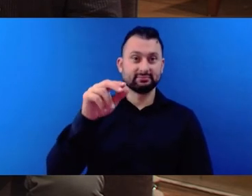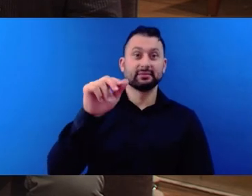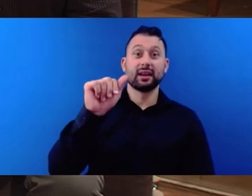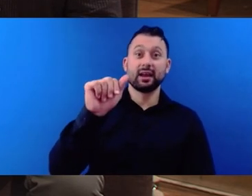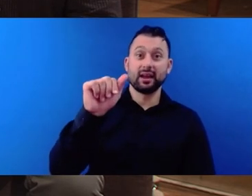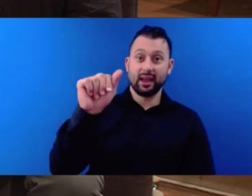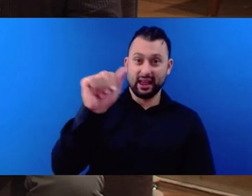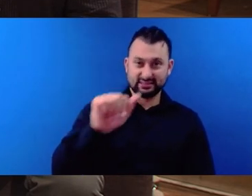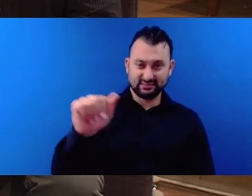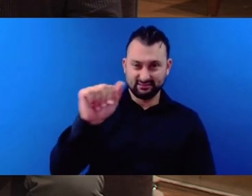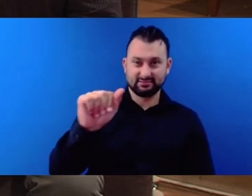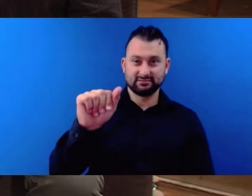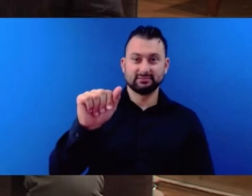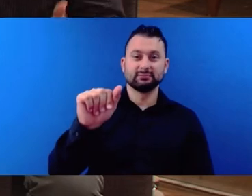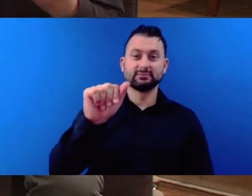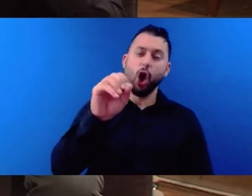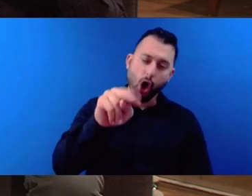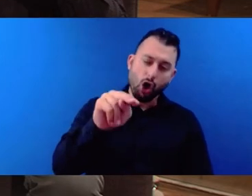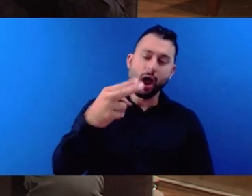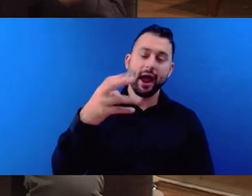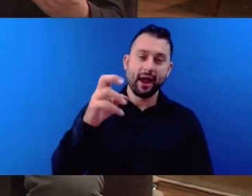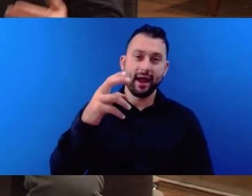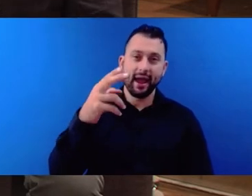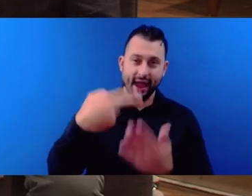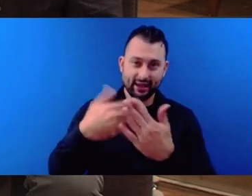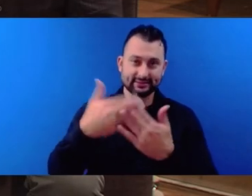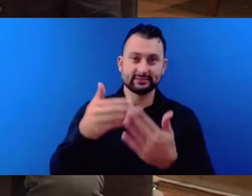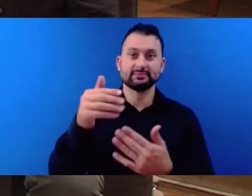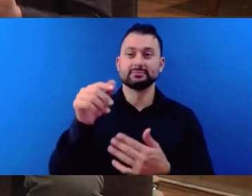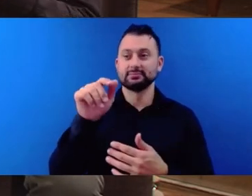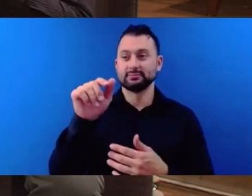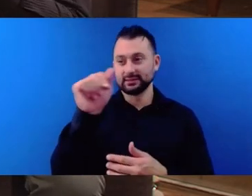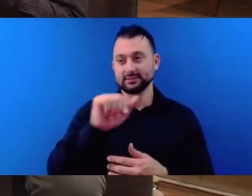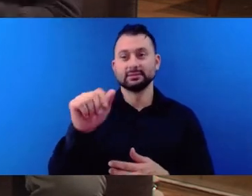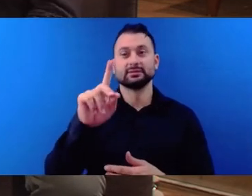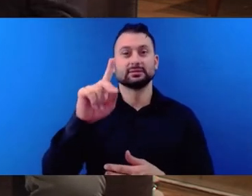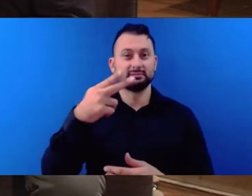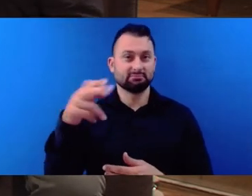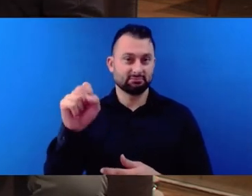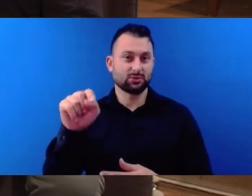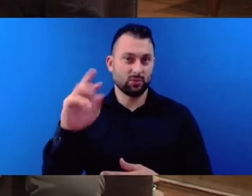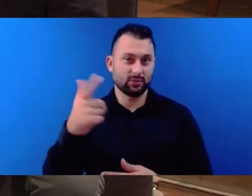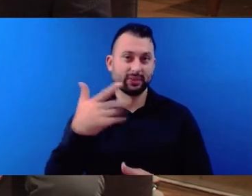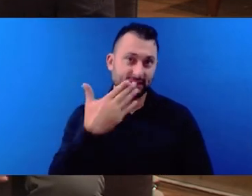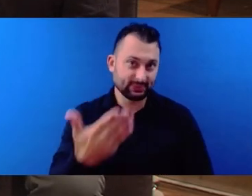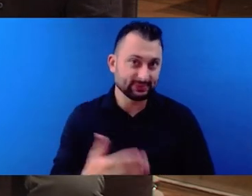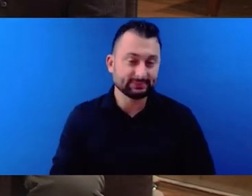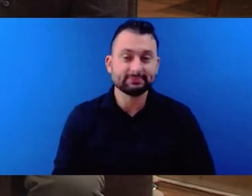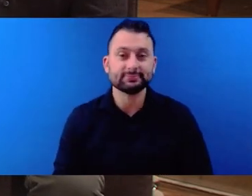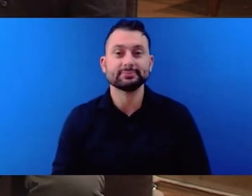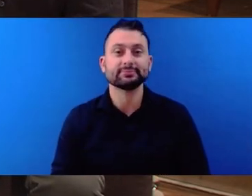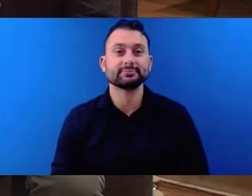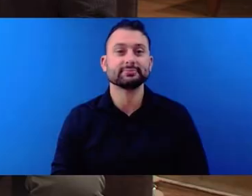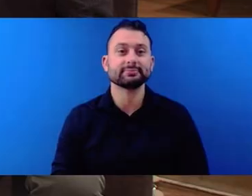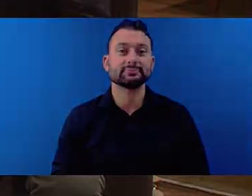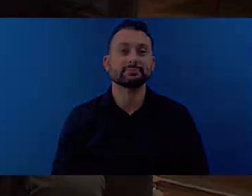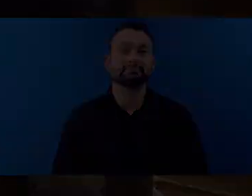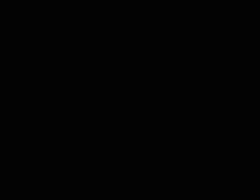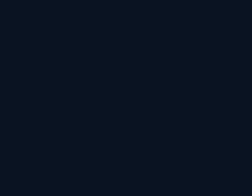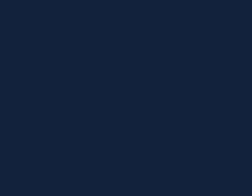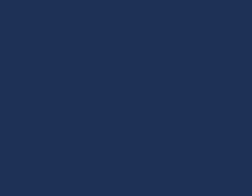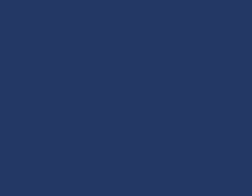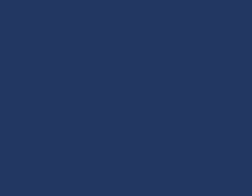hands-on-health@deafhhs.org. Thank you. Thank you. And thank you, Molly. Yeah, thank you. You.